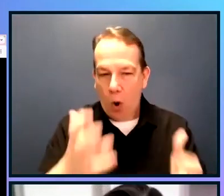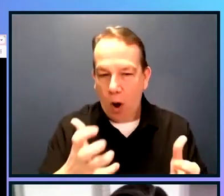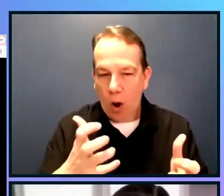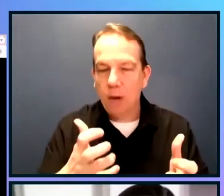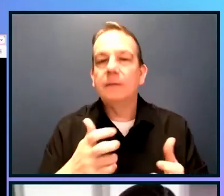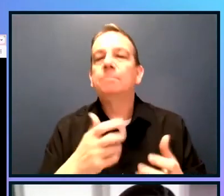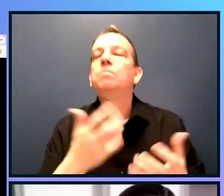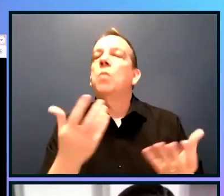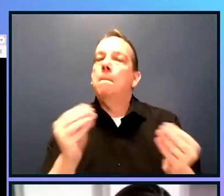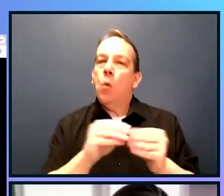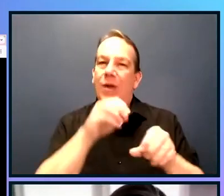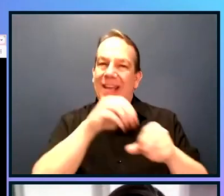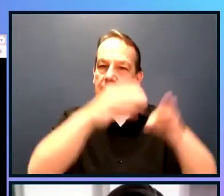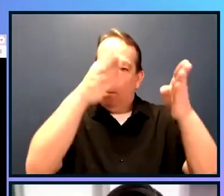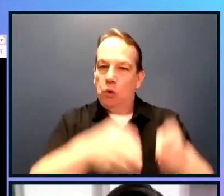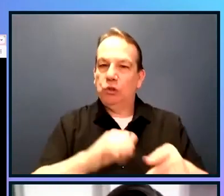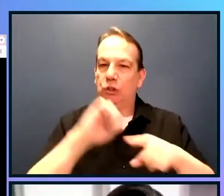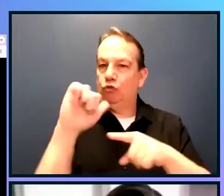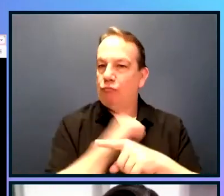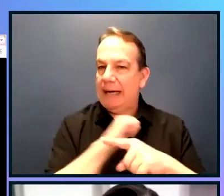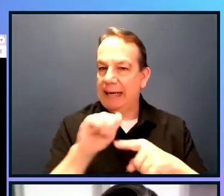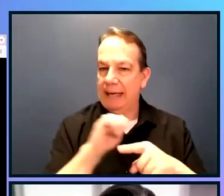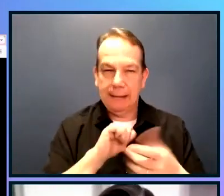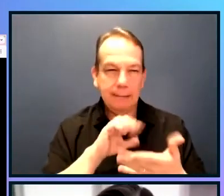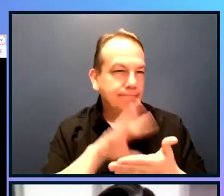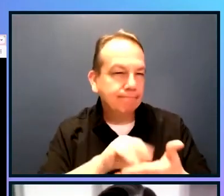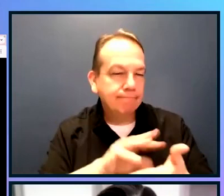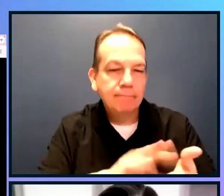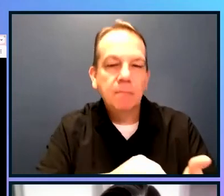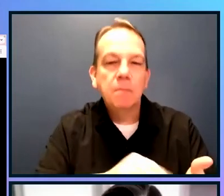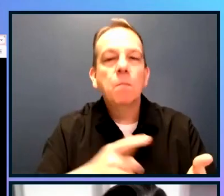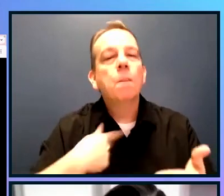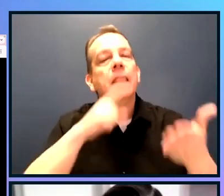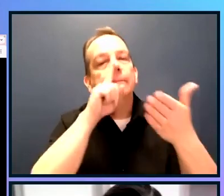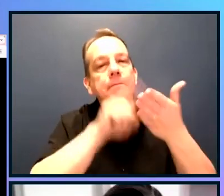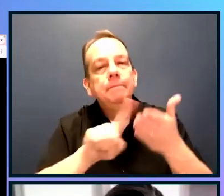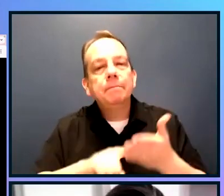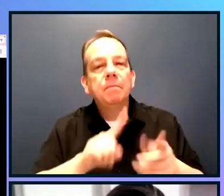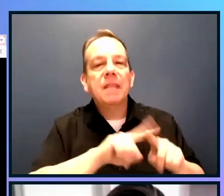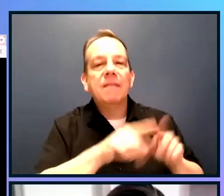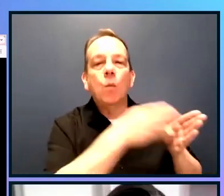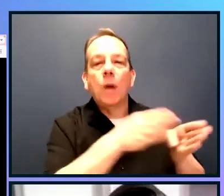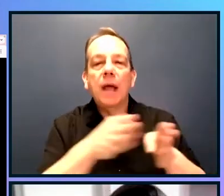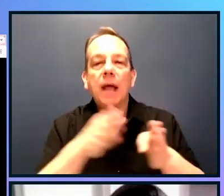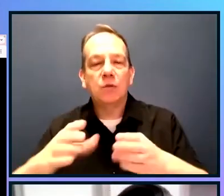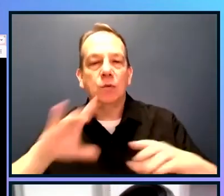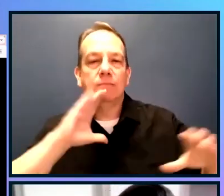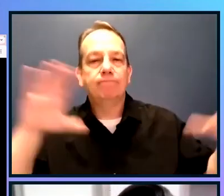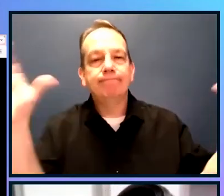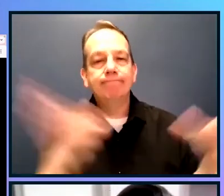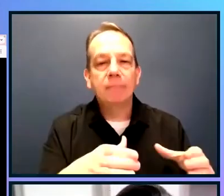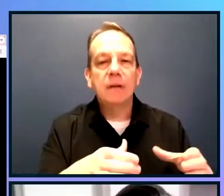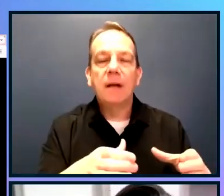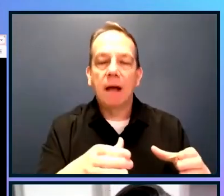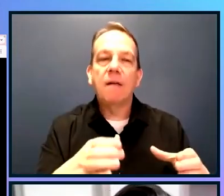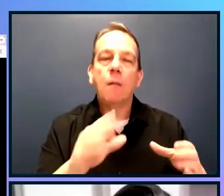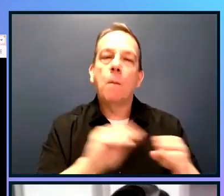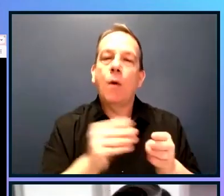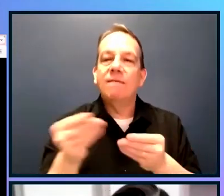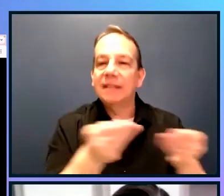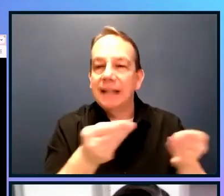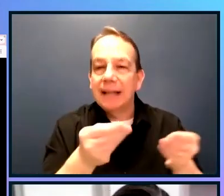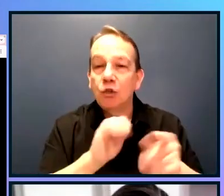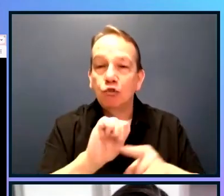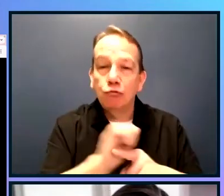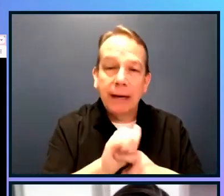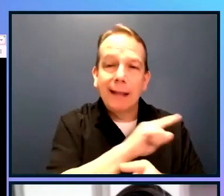more in-person training. So we are exploring more ways to bring them together for more facilitated trainings where they